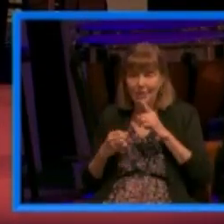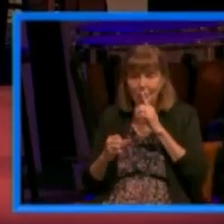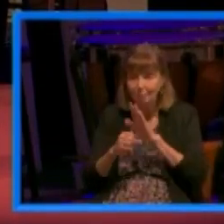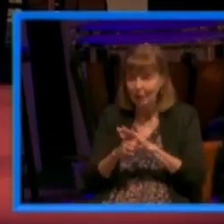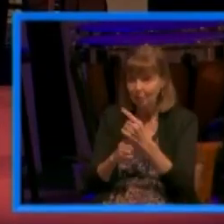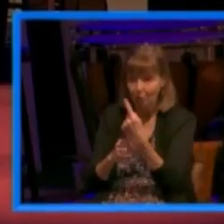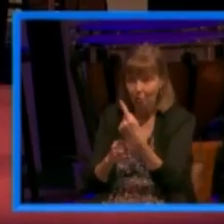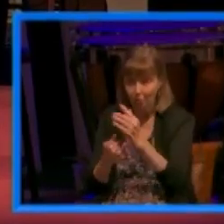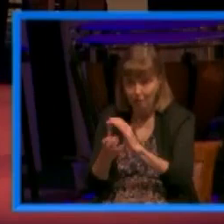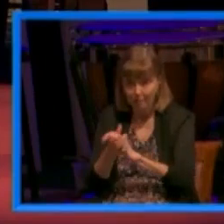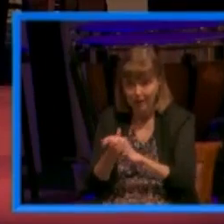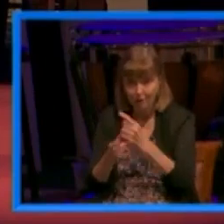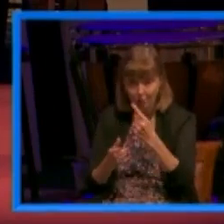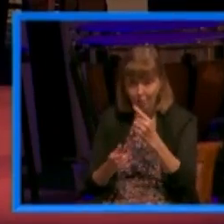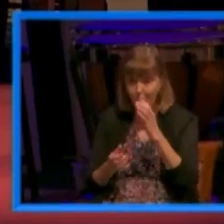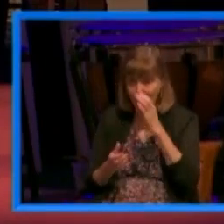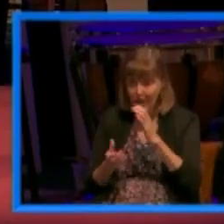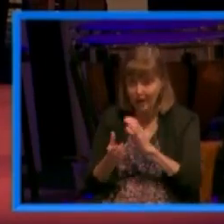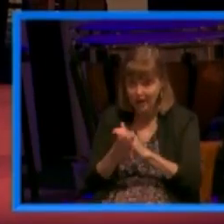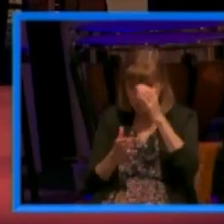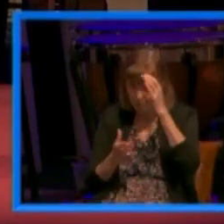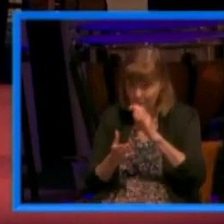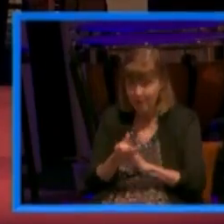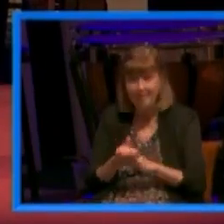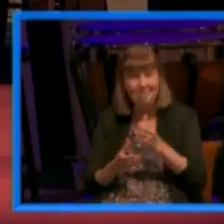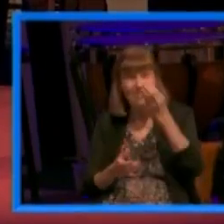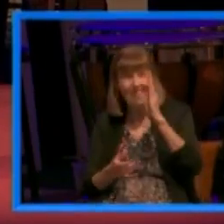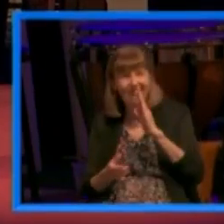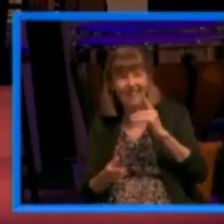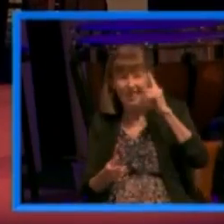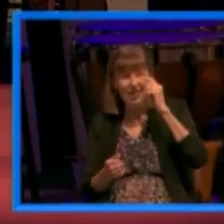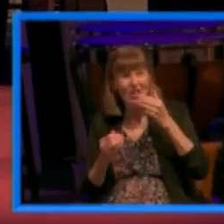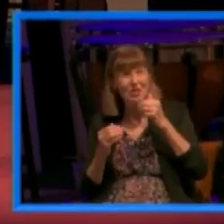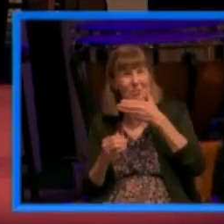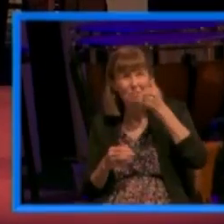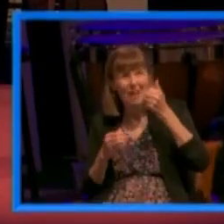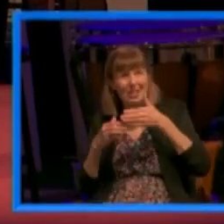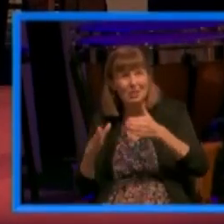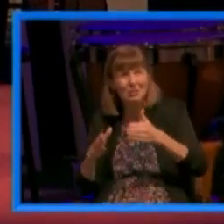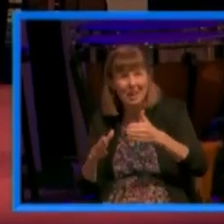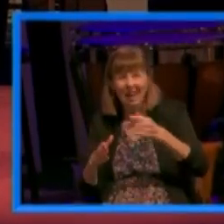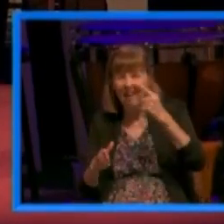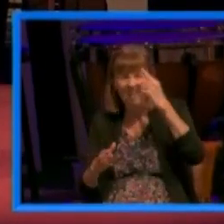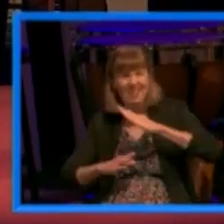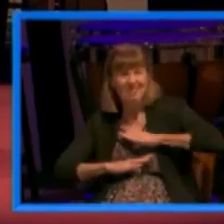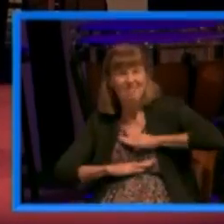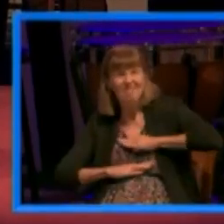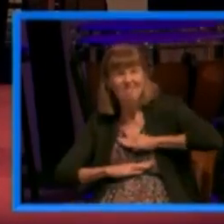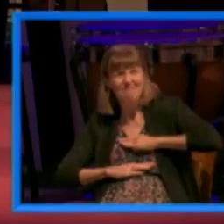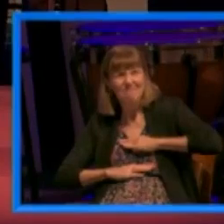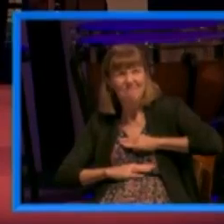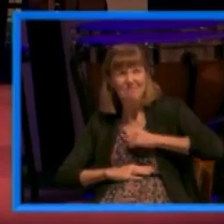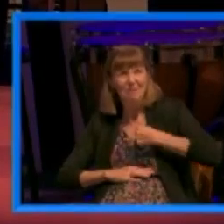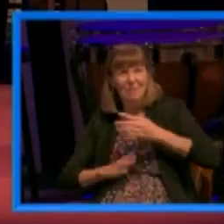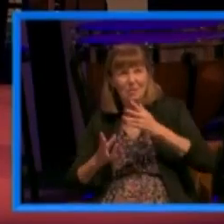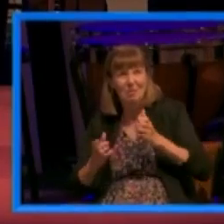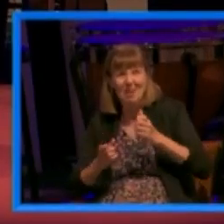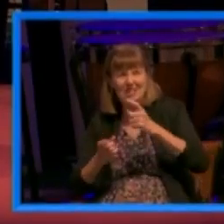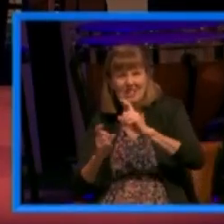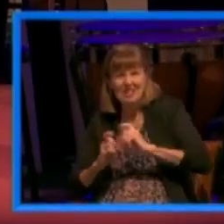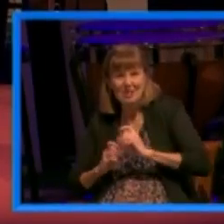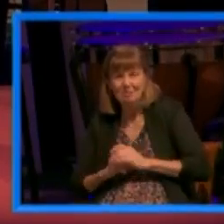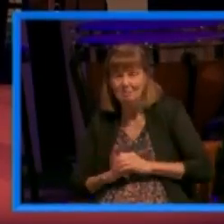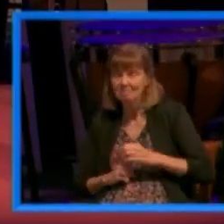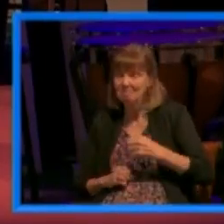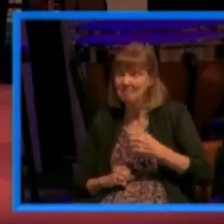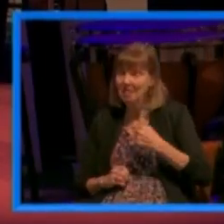until death do us part, God, I don't think that's really the best way. I don't think that's really fulfilling. That doesn't give me what I want. I'm going to step out into adultery.